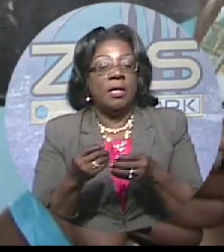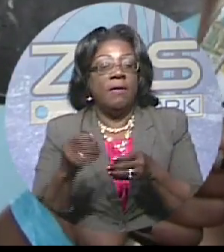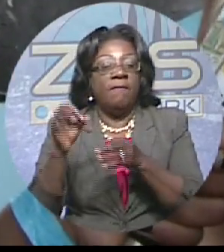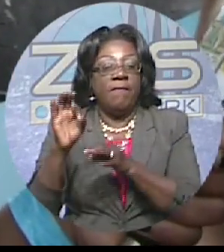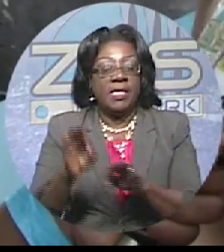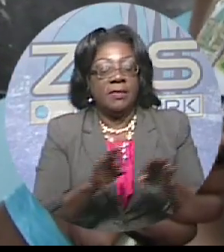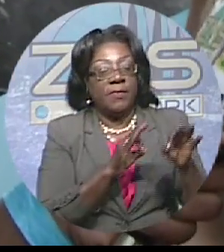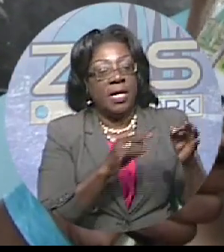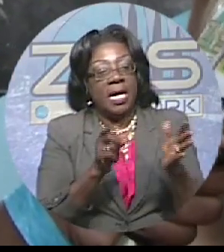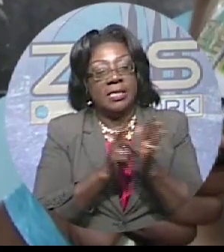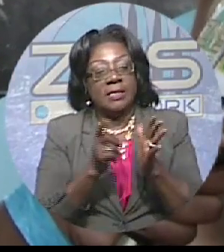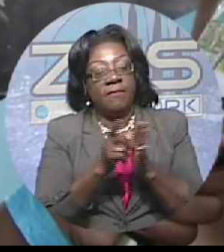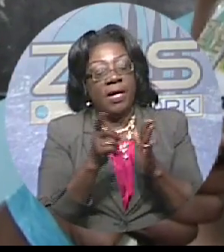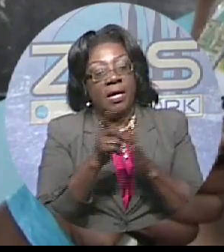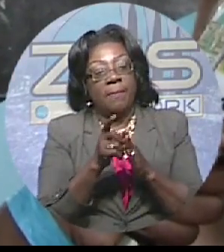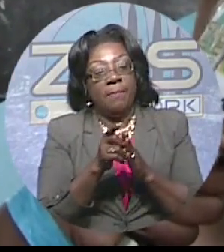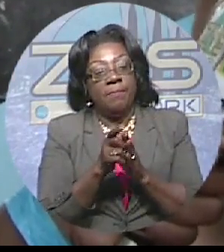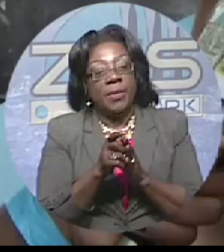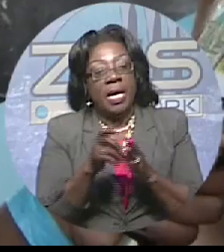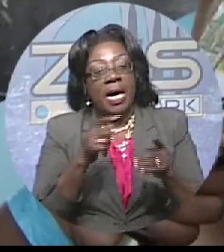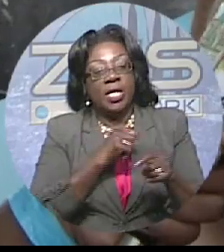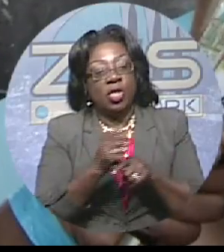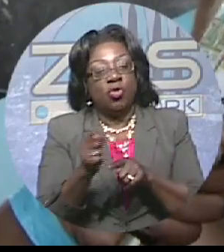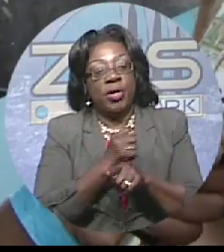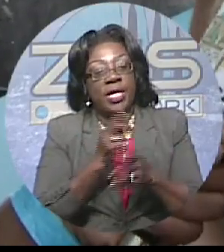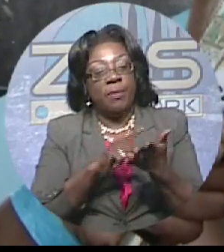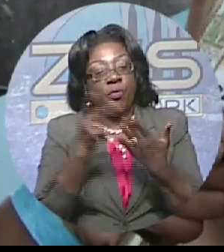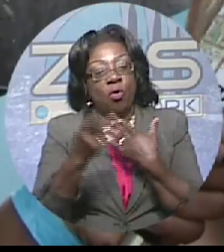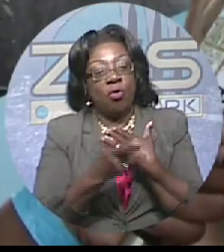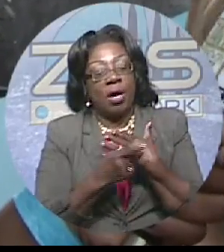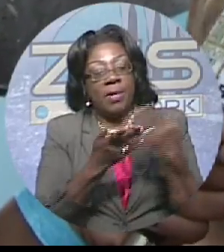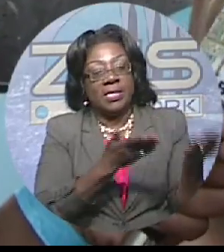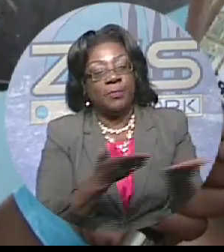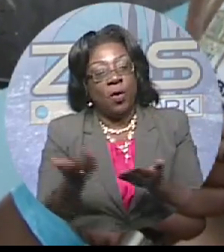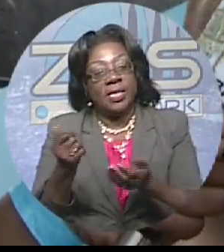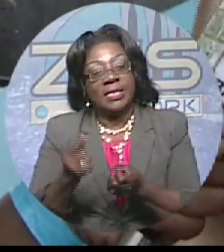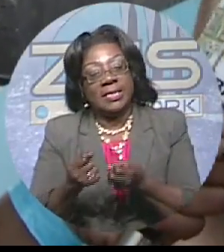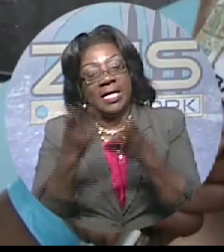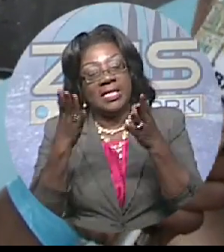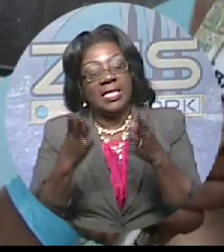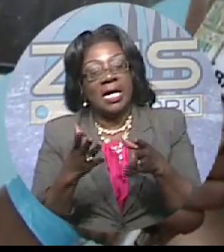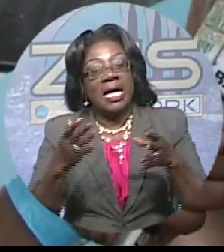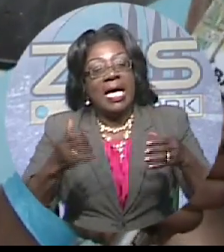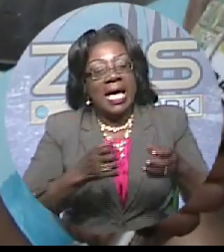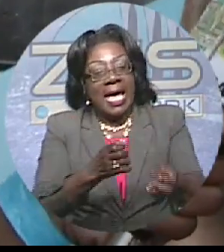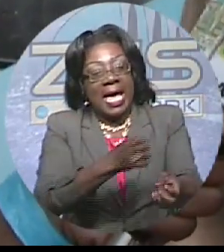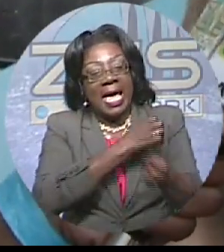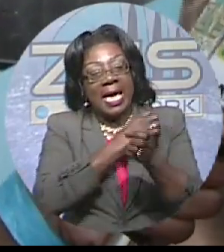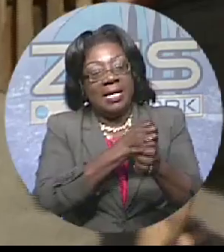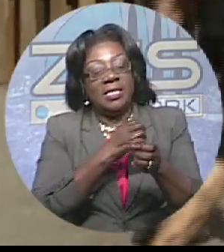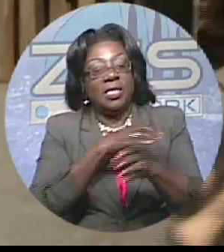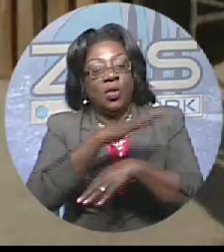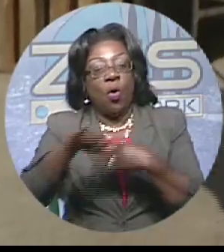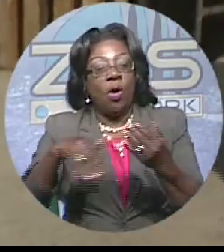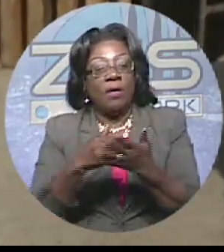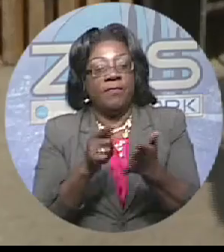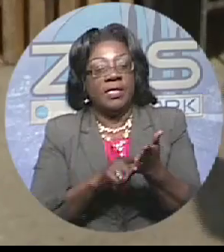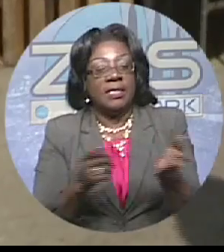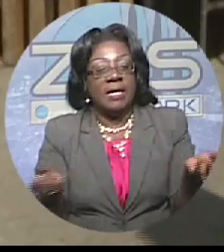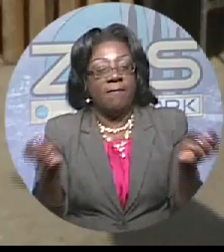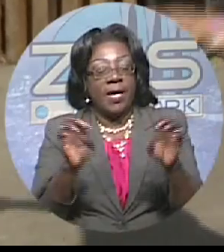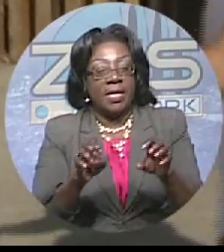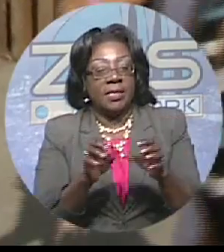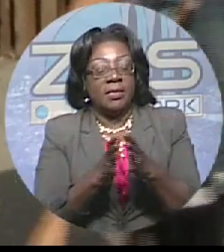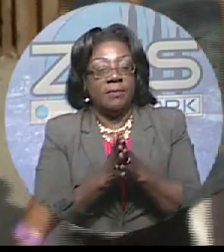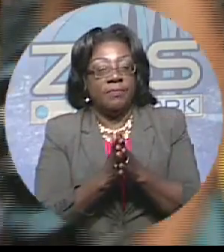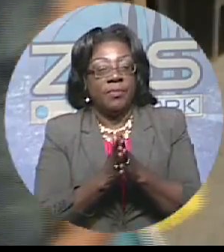marketplace after our micro-business training programs have brought such a fun energy to this whole event. Fort Charlotte, that looks